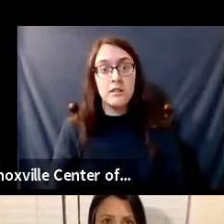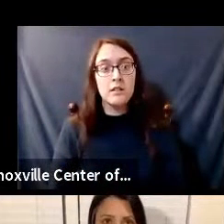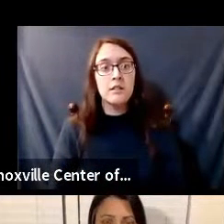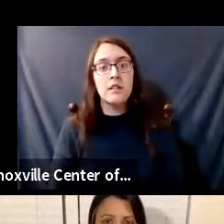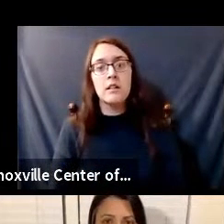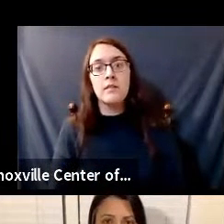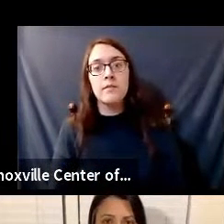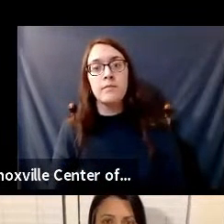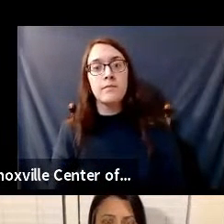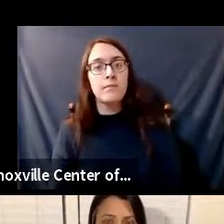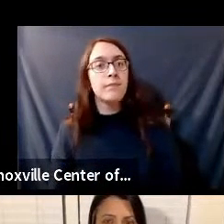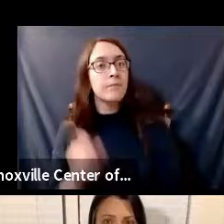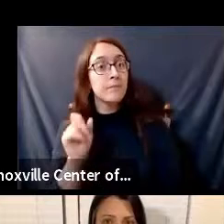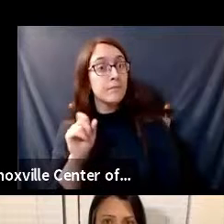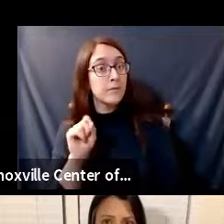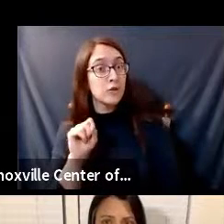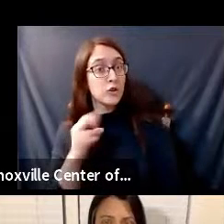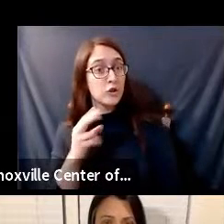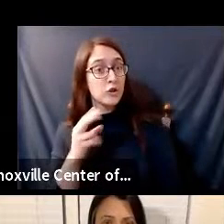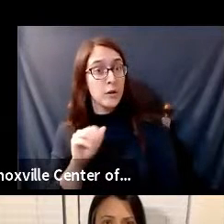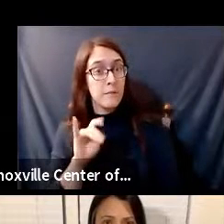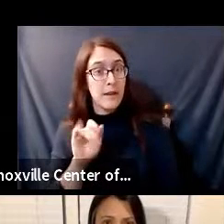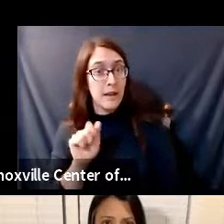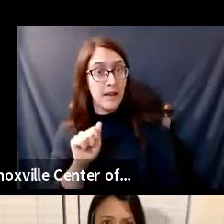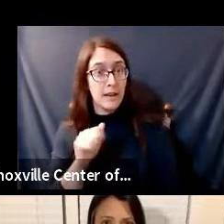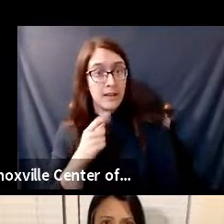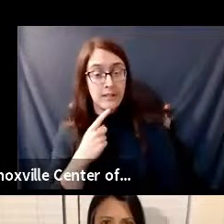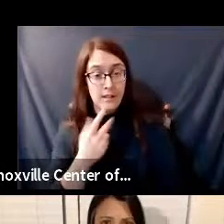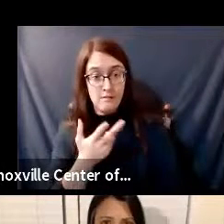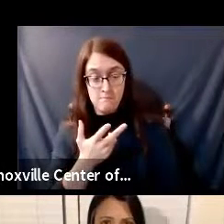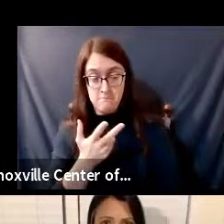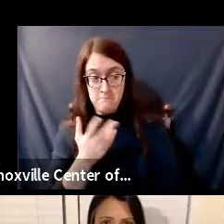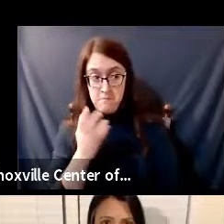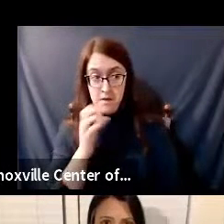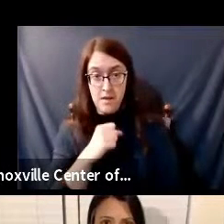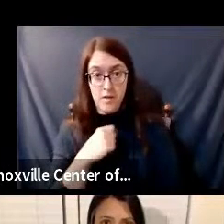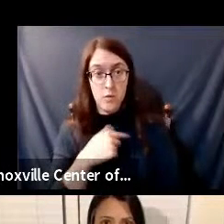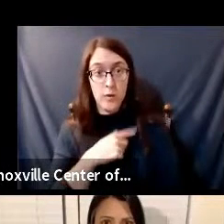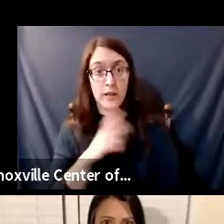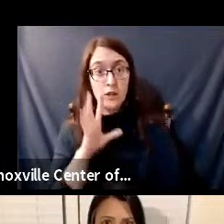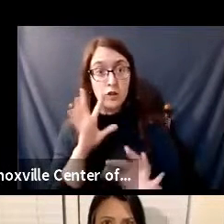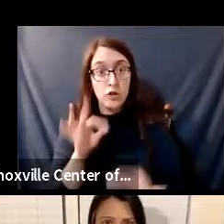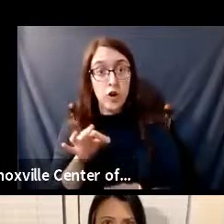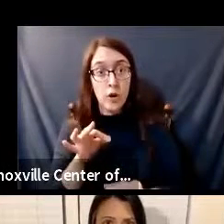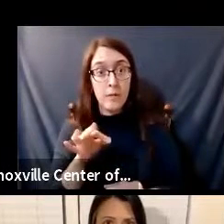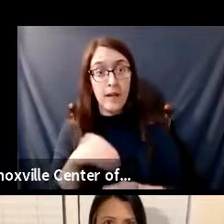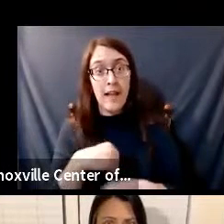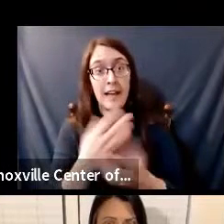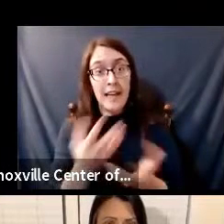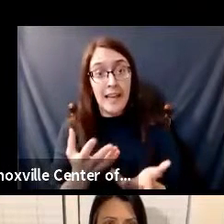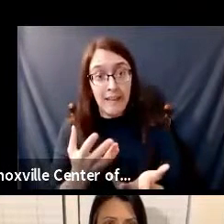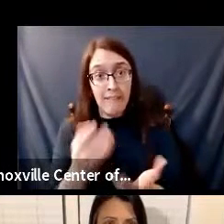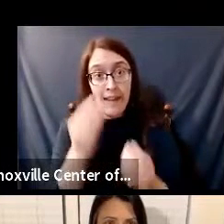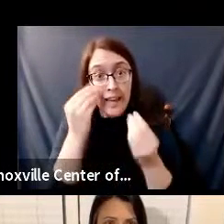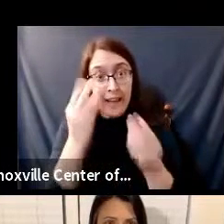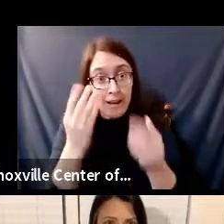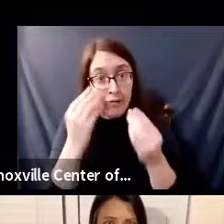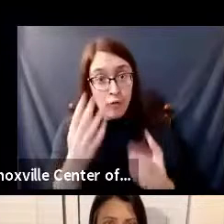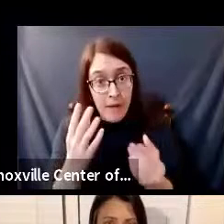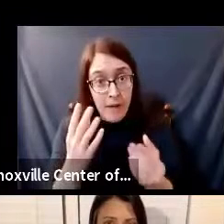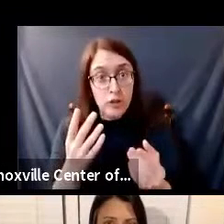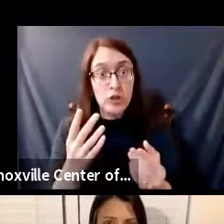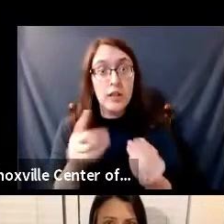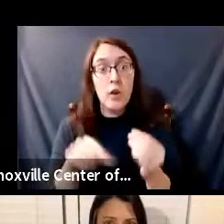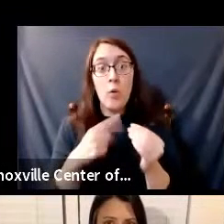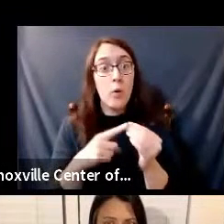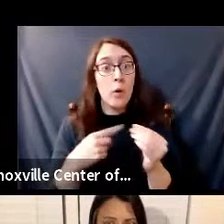So, Mr. Sanders, I believe we determined that giving the data on the off-week meetings, as long as that was available to the